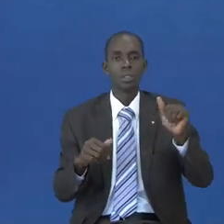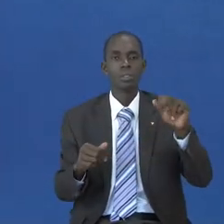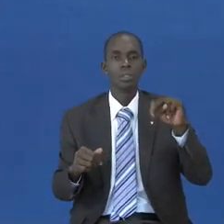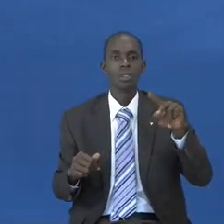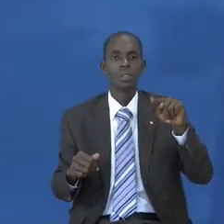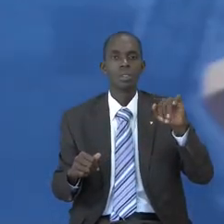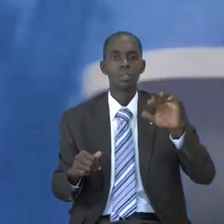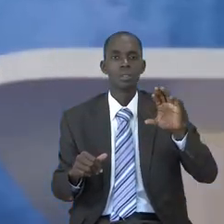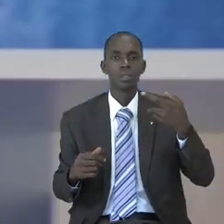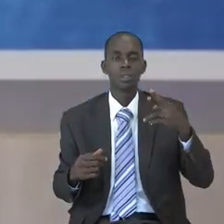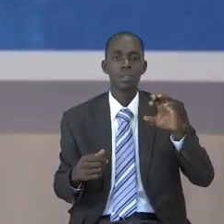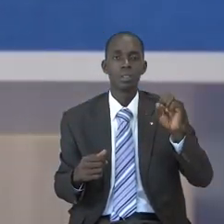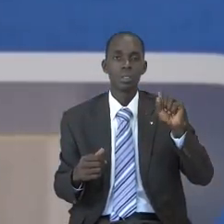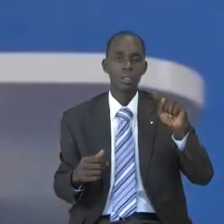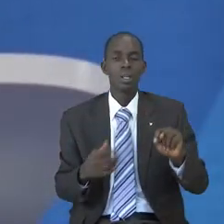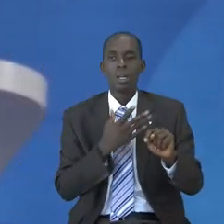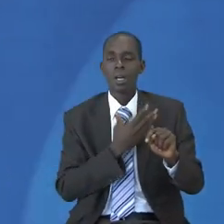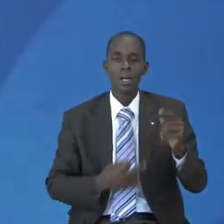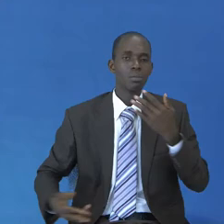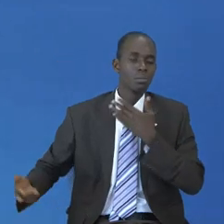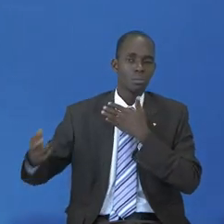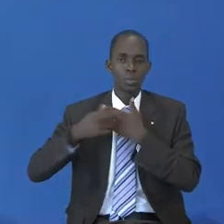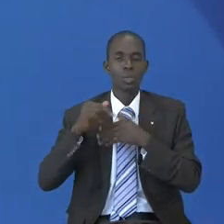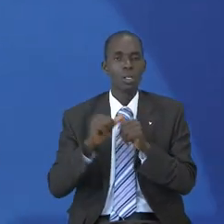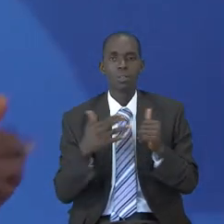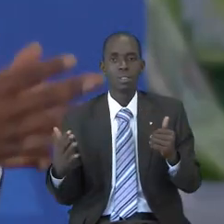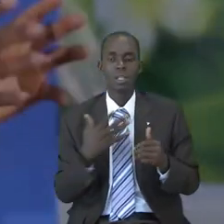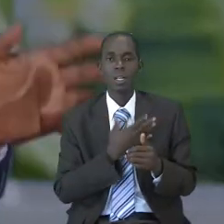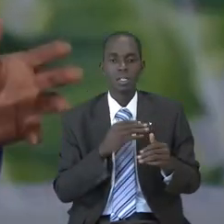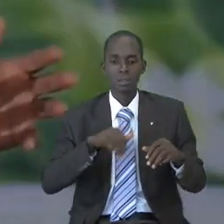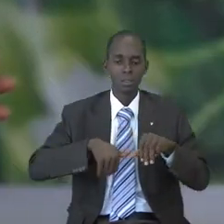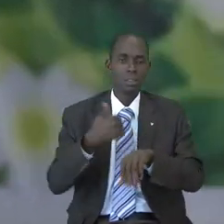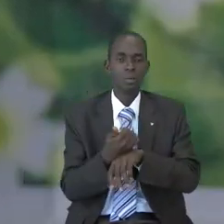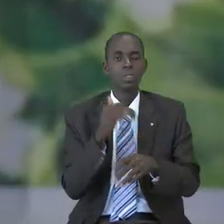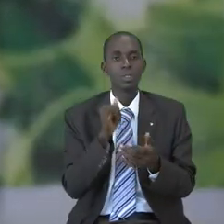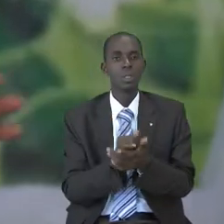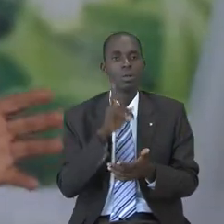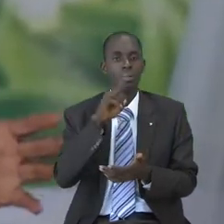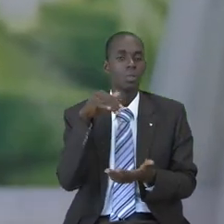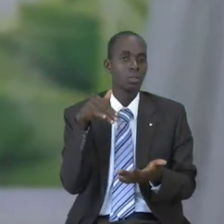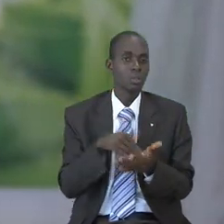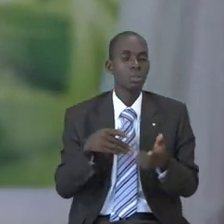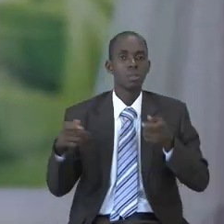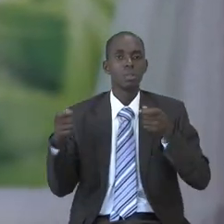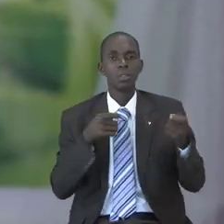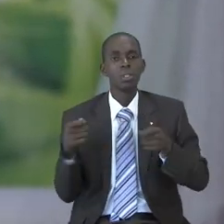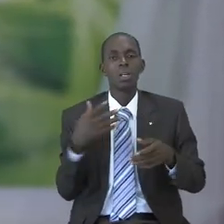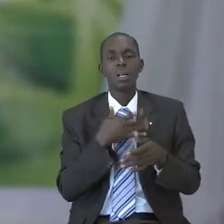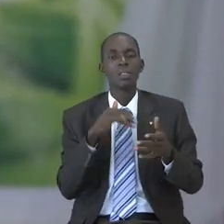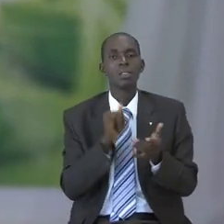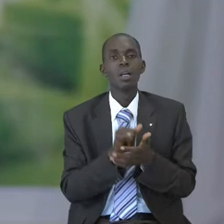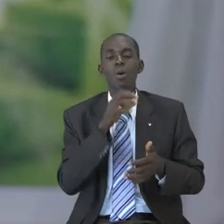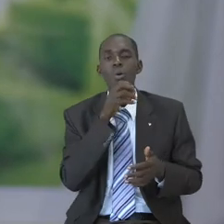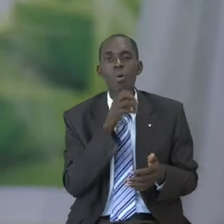restored everything, and he set up his millennial reign. And that serpent, and that old serpent